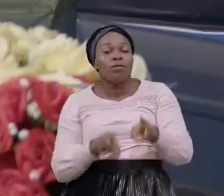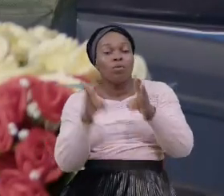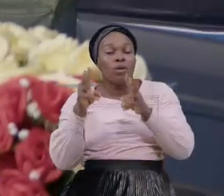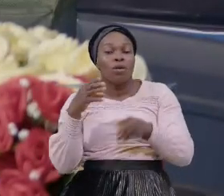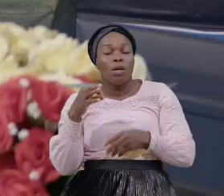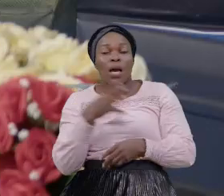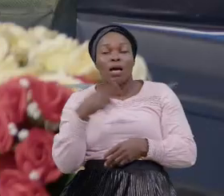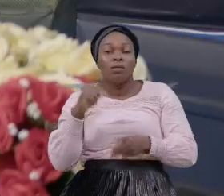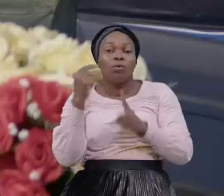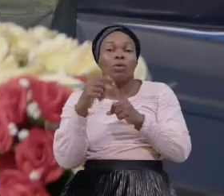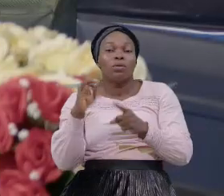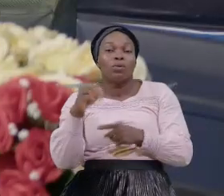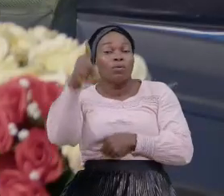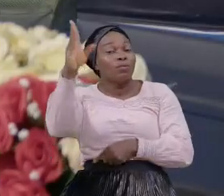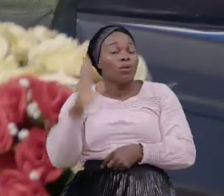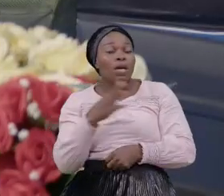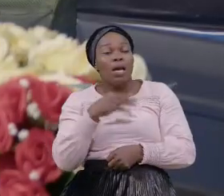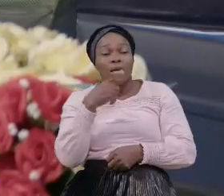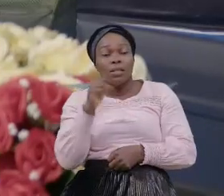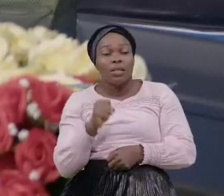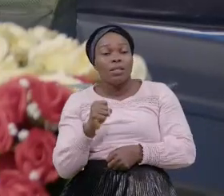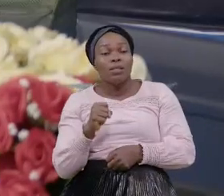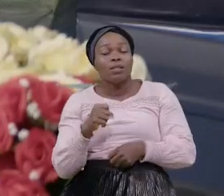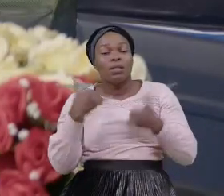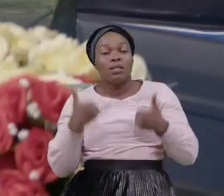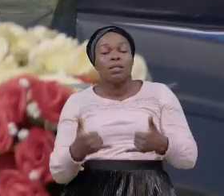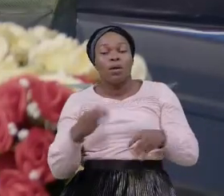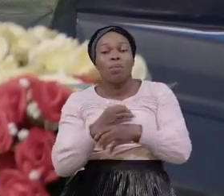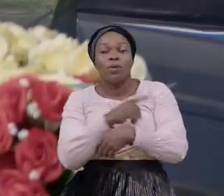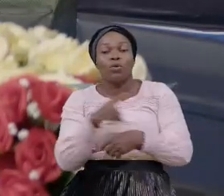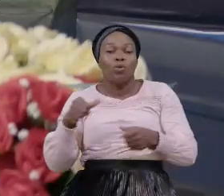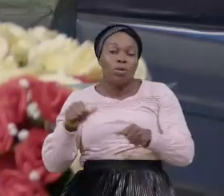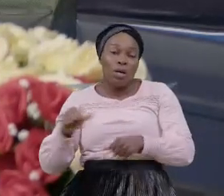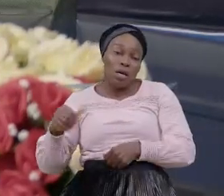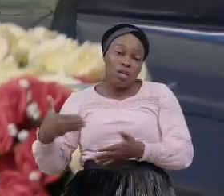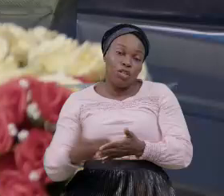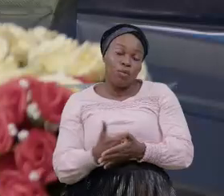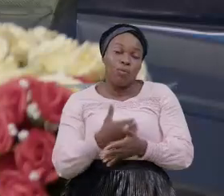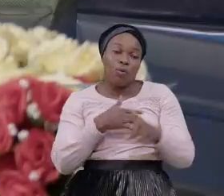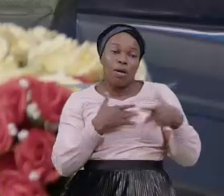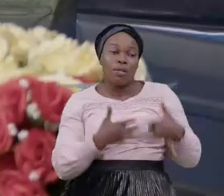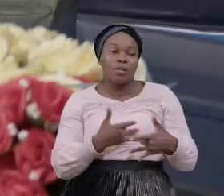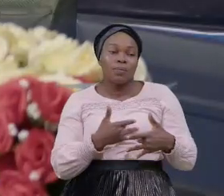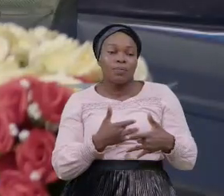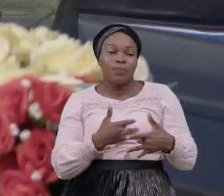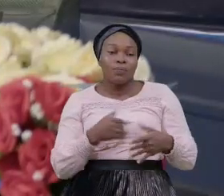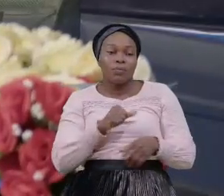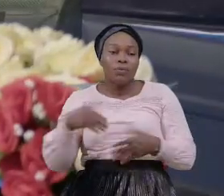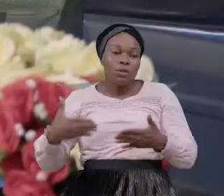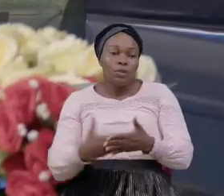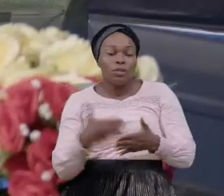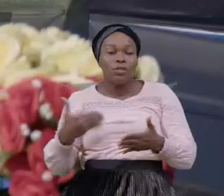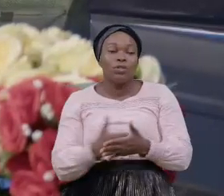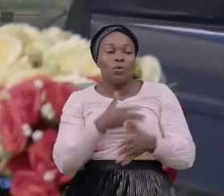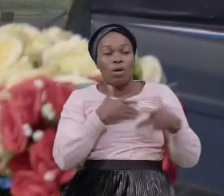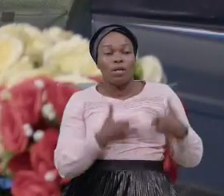now it says, make you a new heart. Make you a new heart that you sit